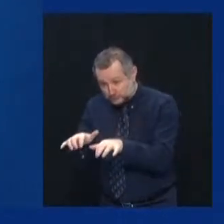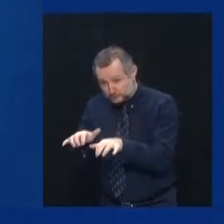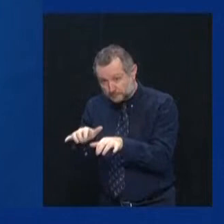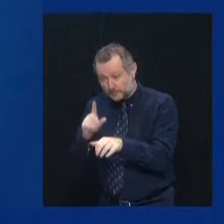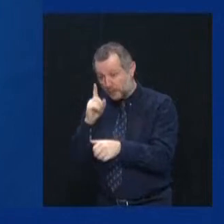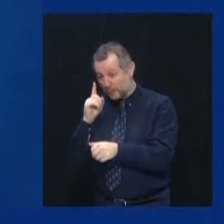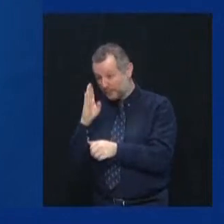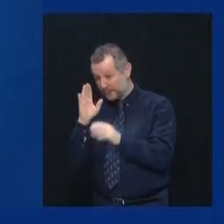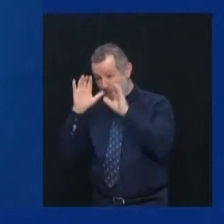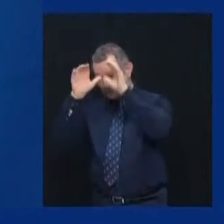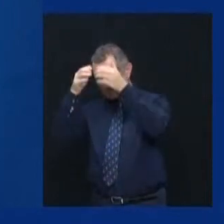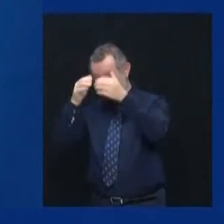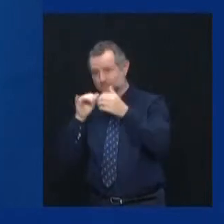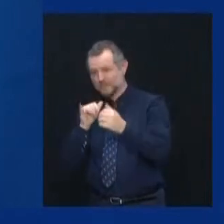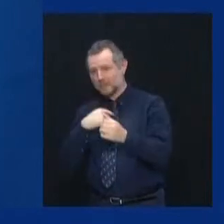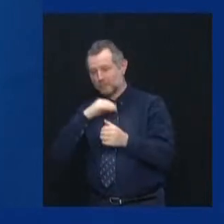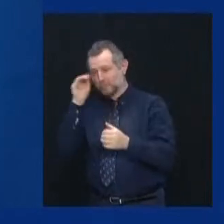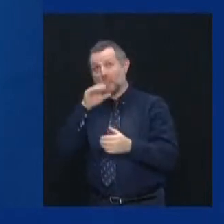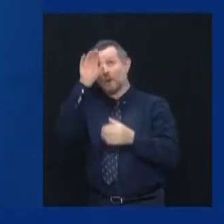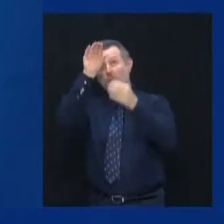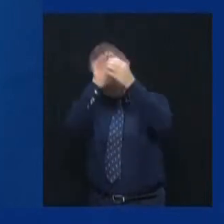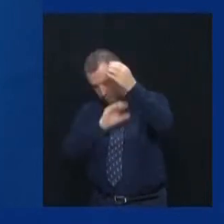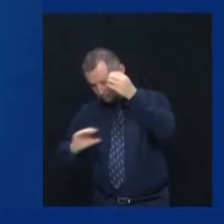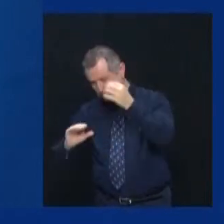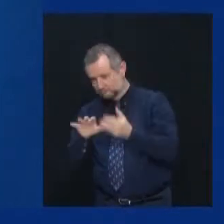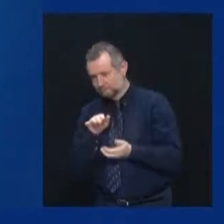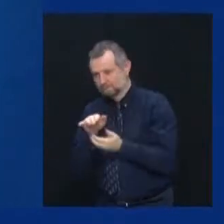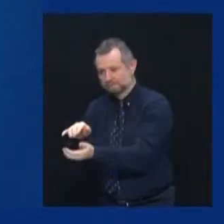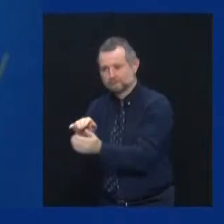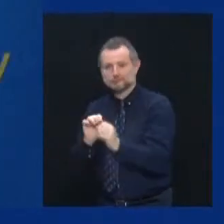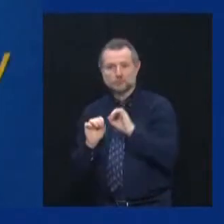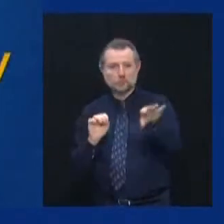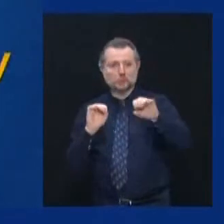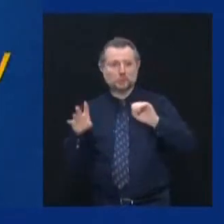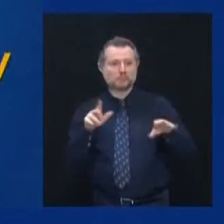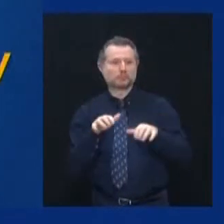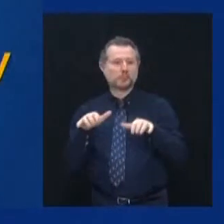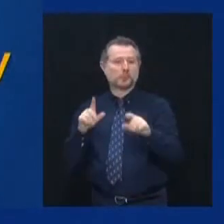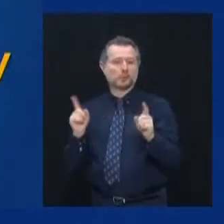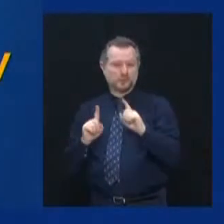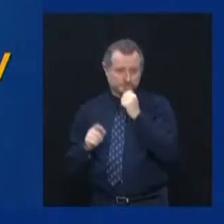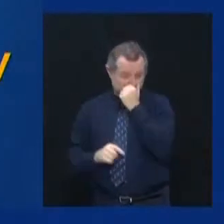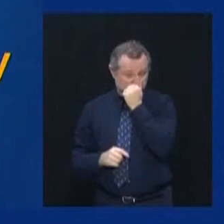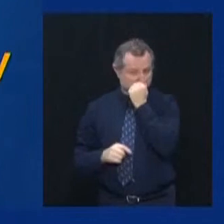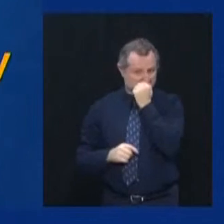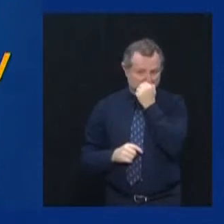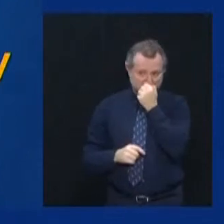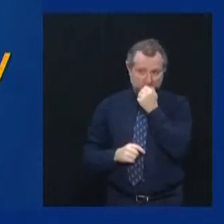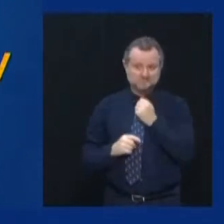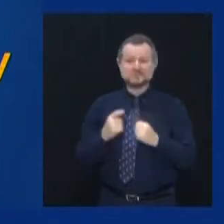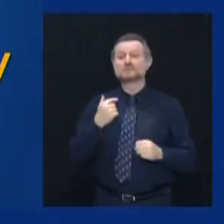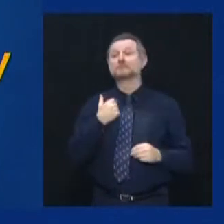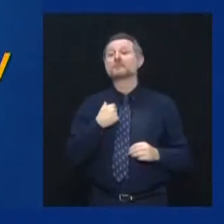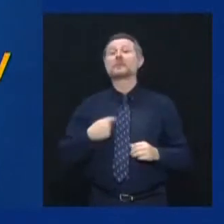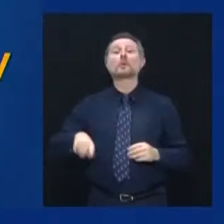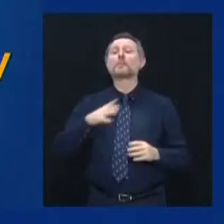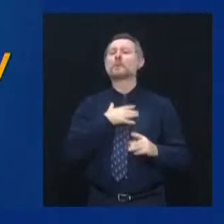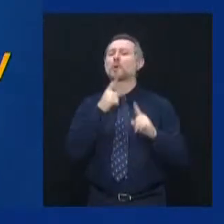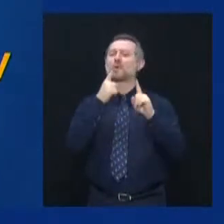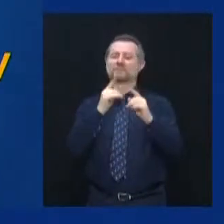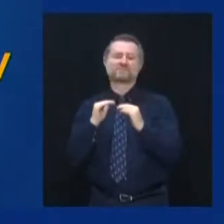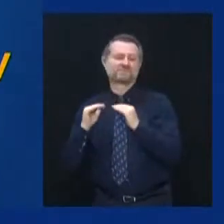be the percent that is allocated to your group. All treated fairly